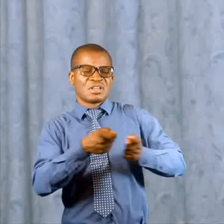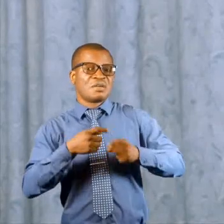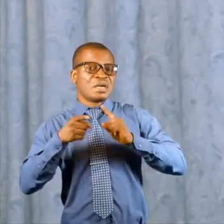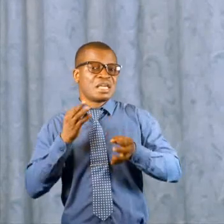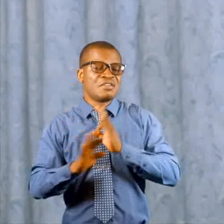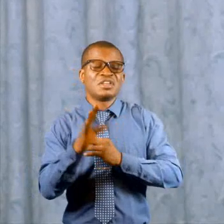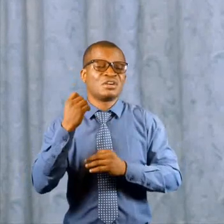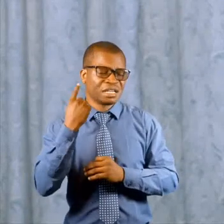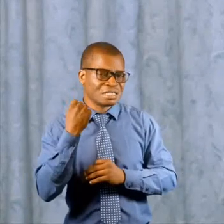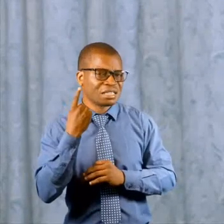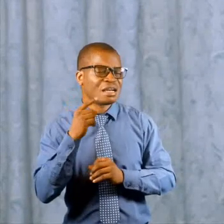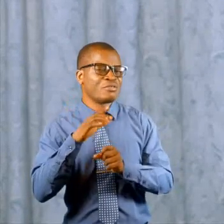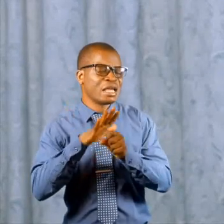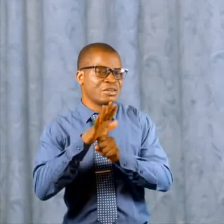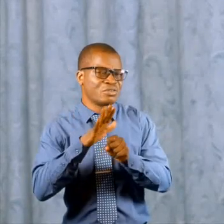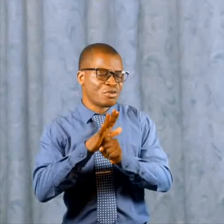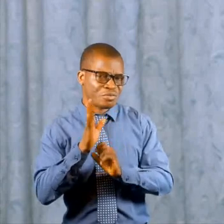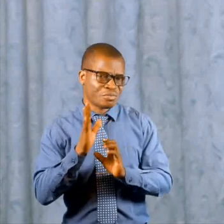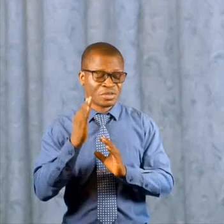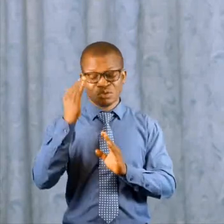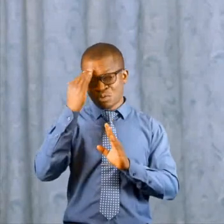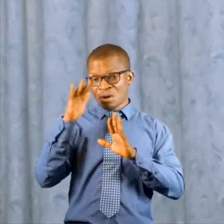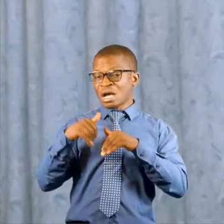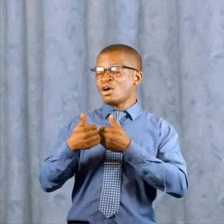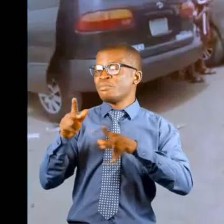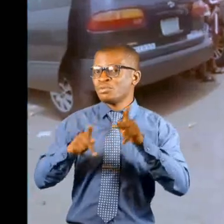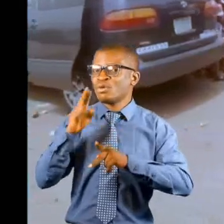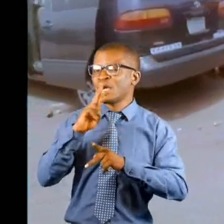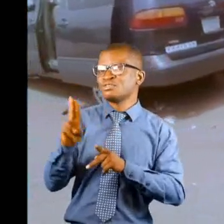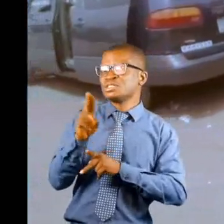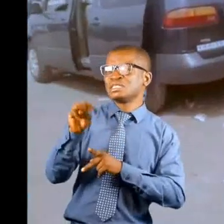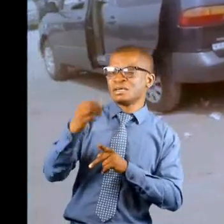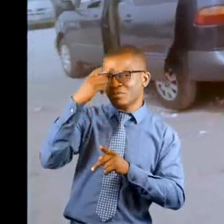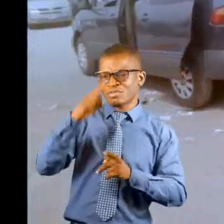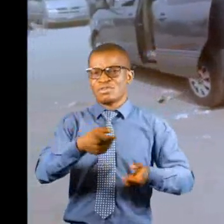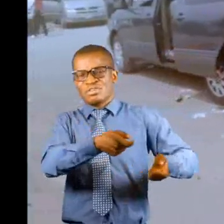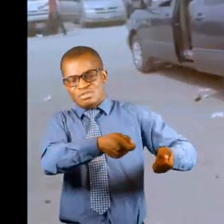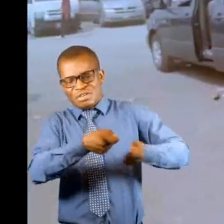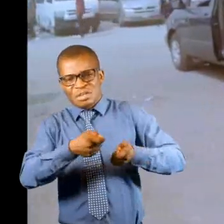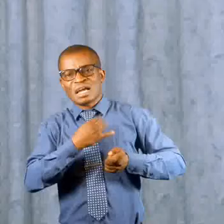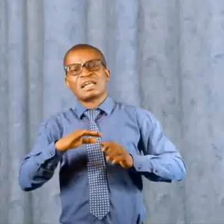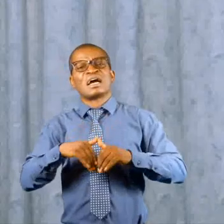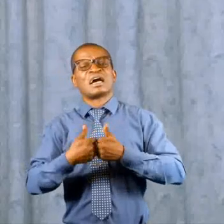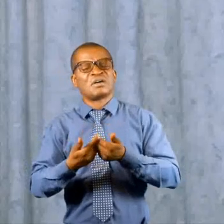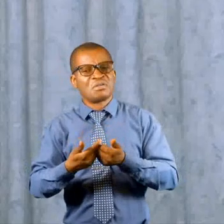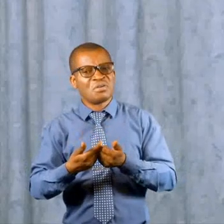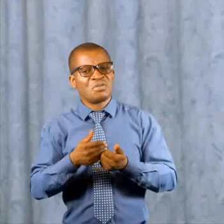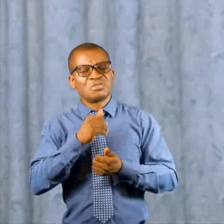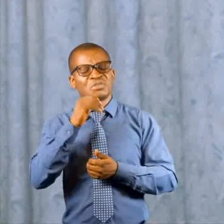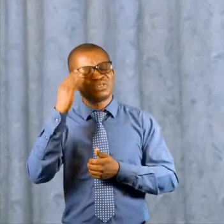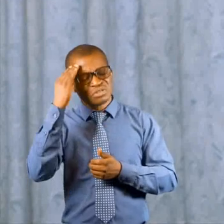If they get to know some of these things, how people are using them for trafficking, and how